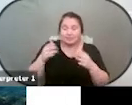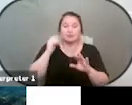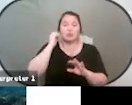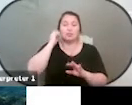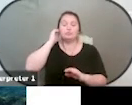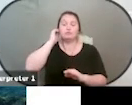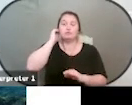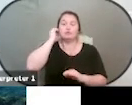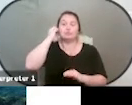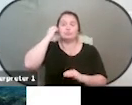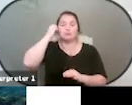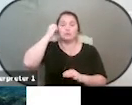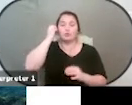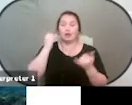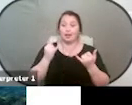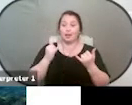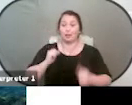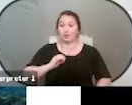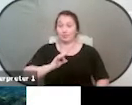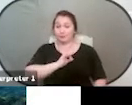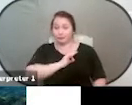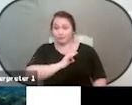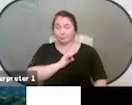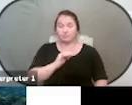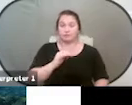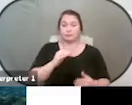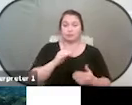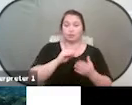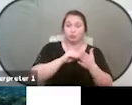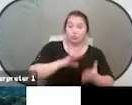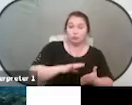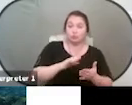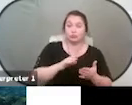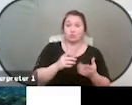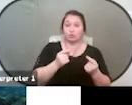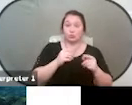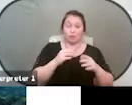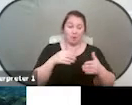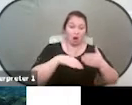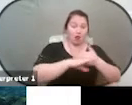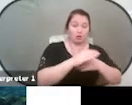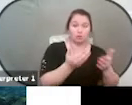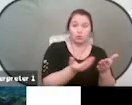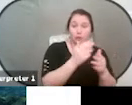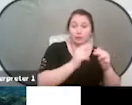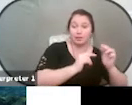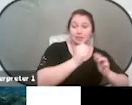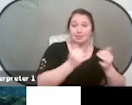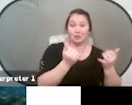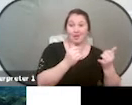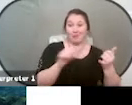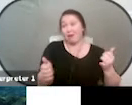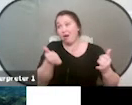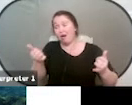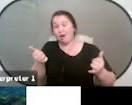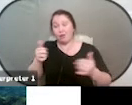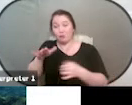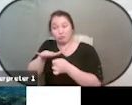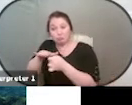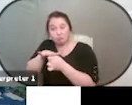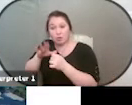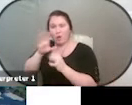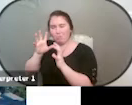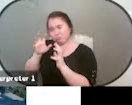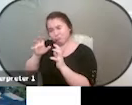are in the new building, they're now going to begin the process of demolishing the old building and going back in and doing the other site